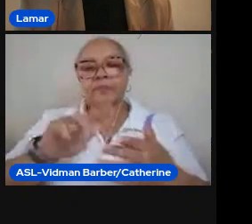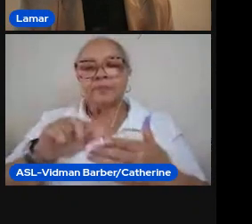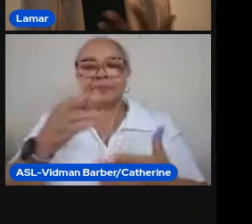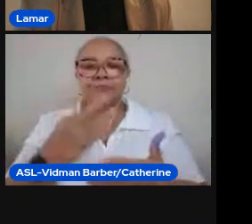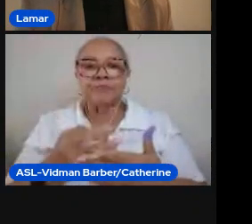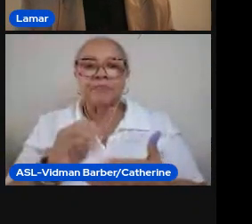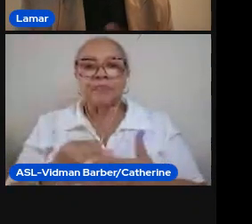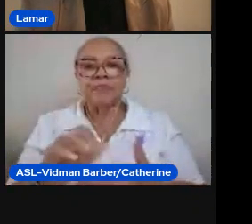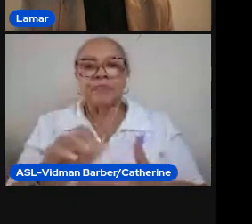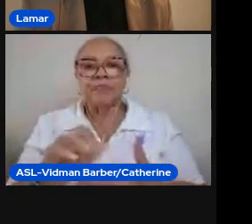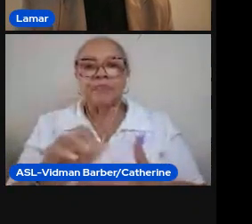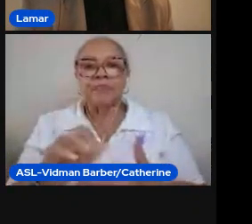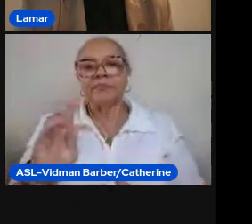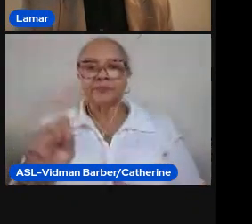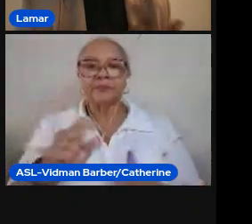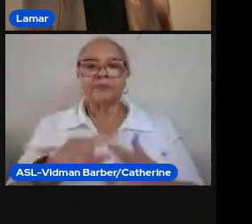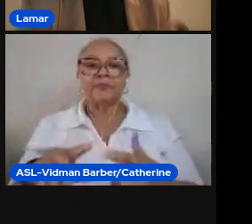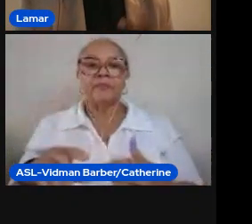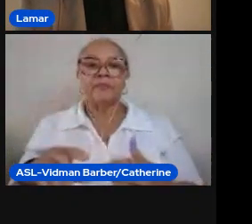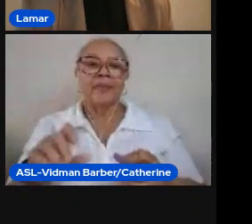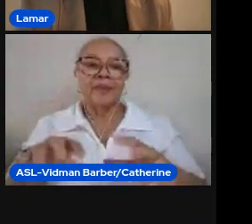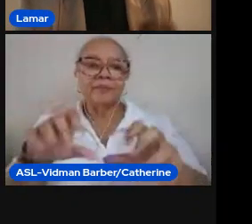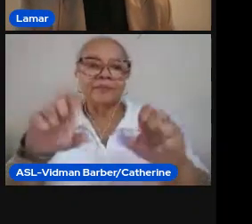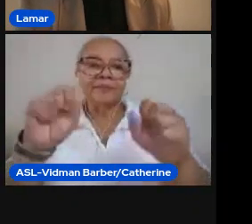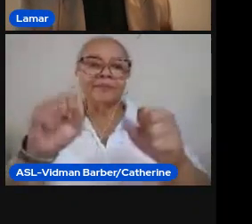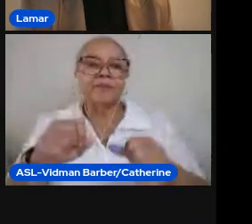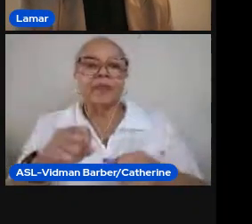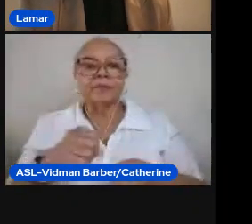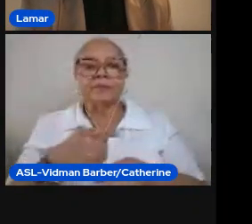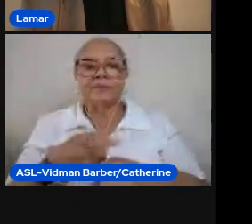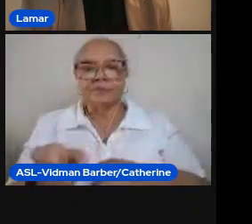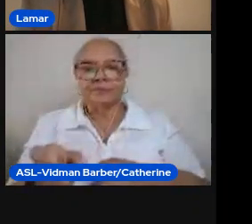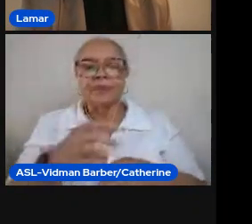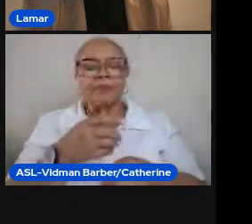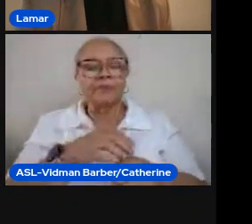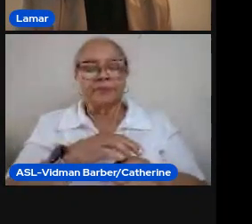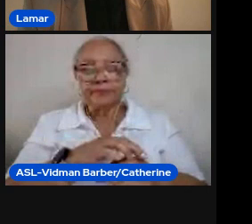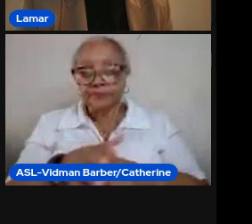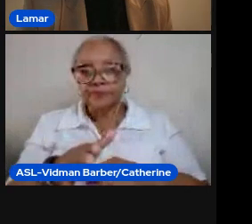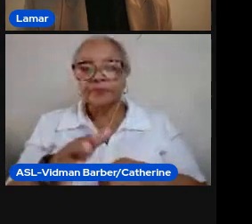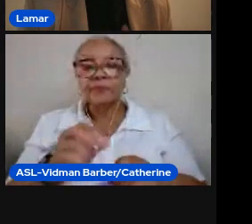GBS is an opportunistic pathogen in both humans and animals.